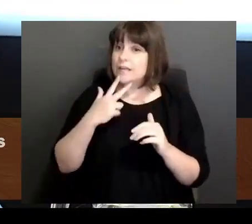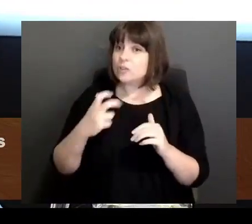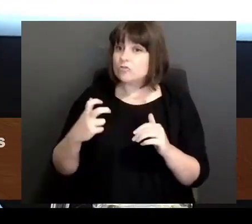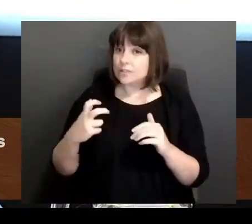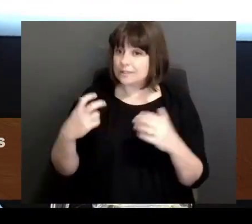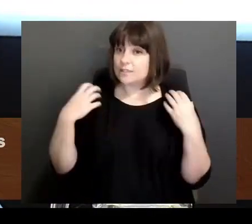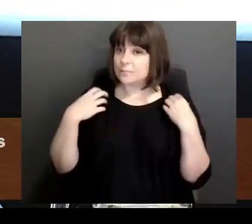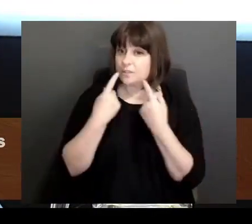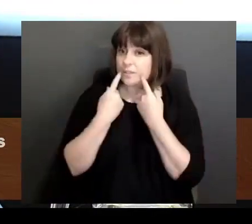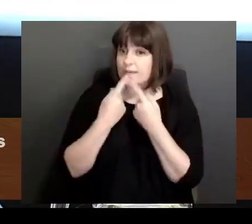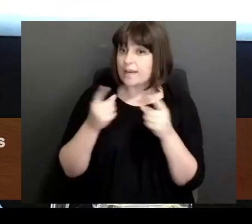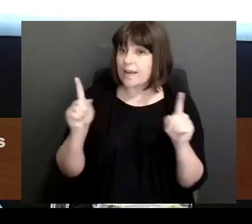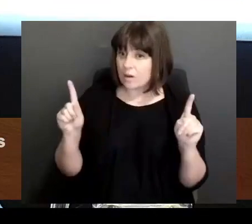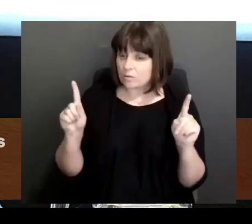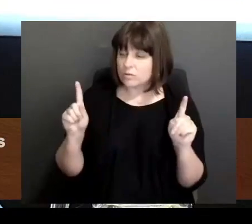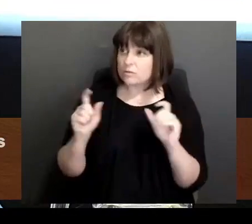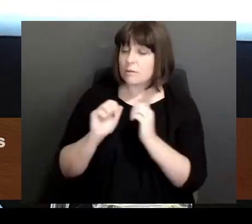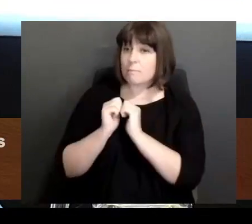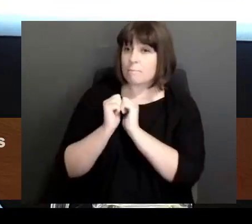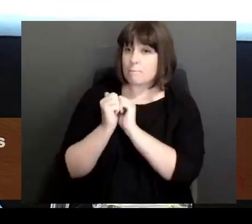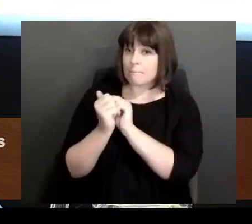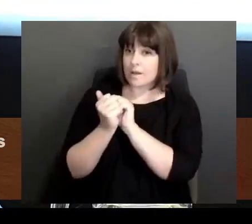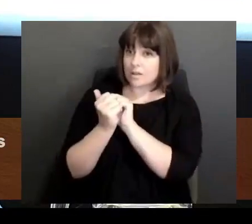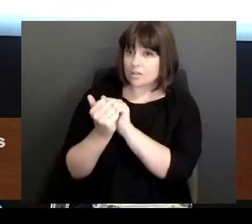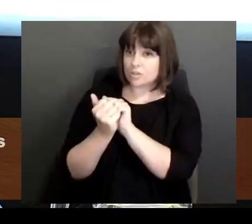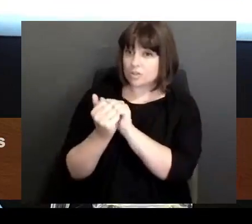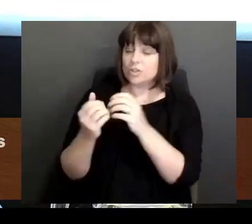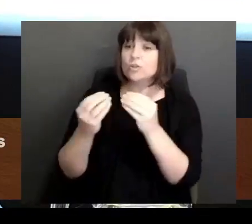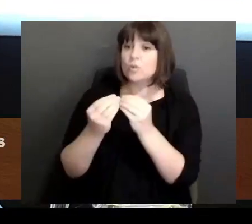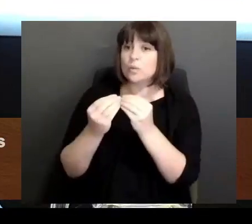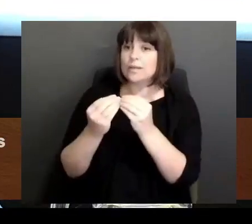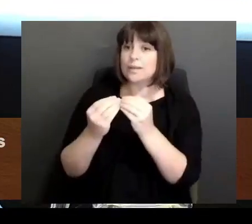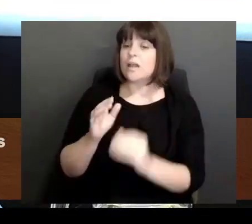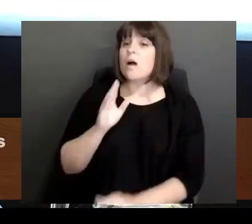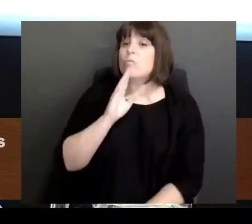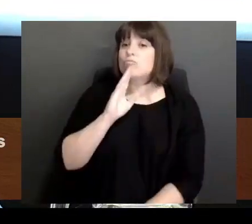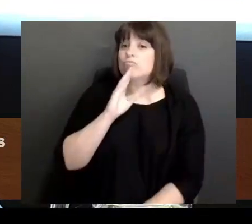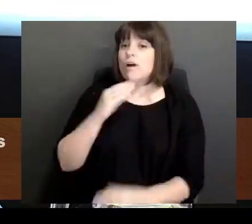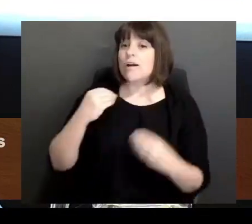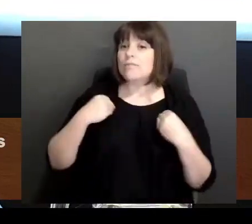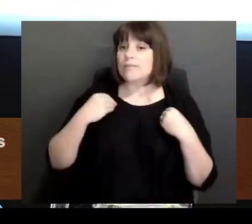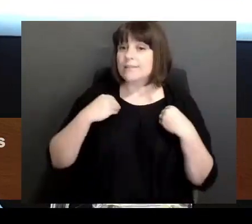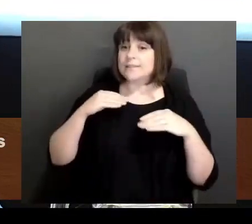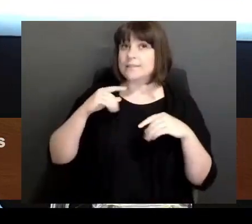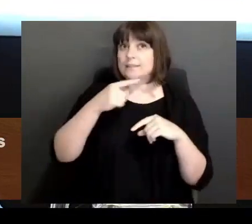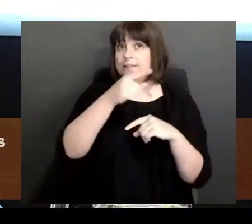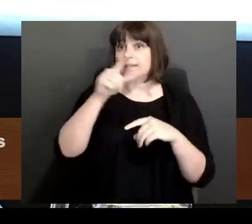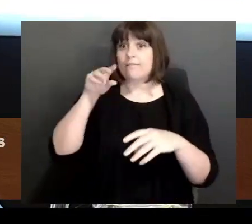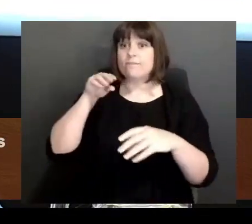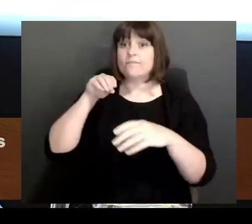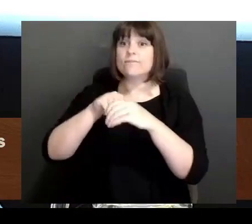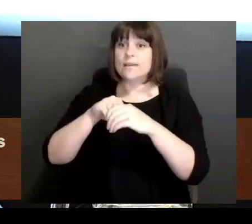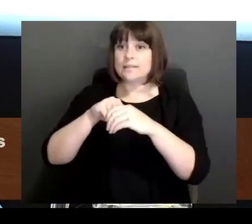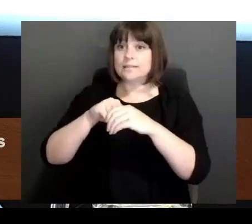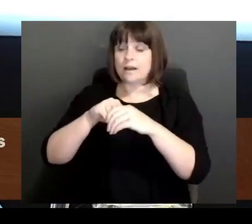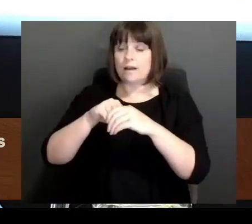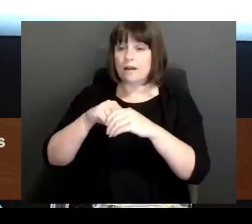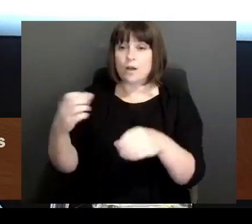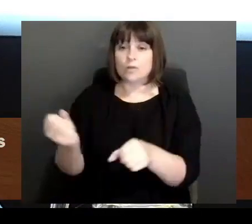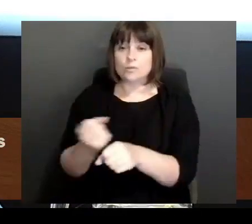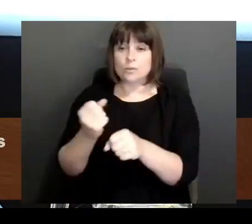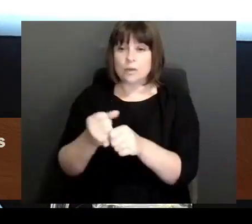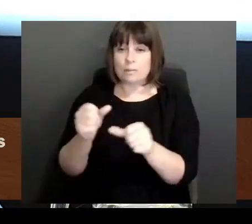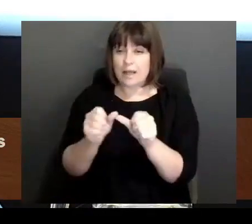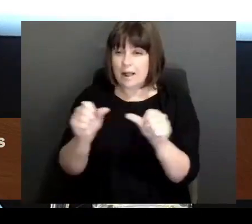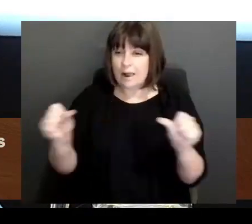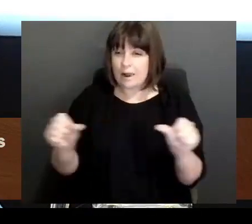has announced a partnership with a private sector investor to build a large battery system